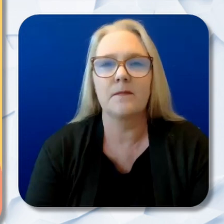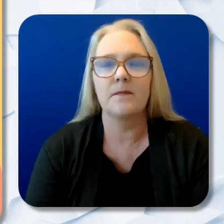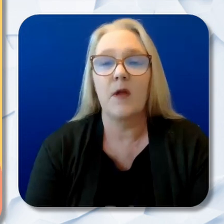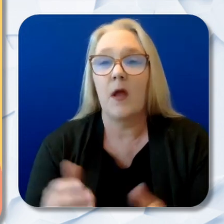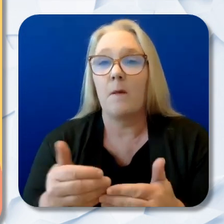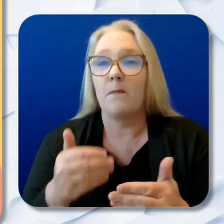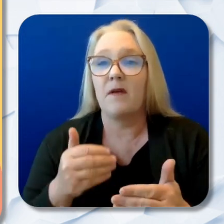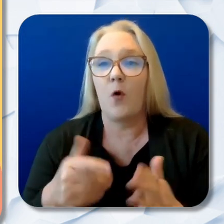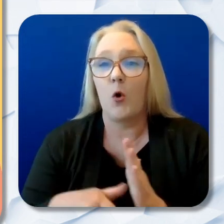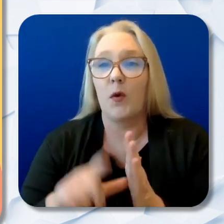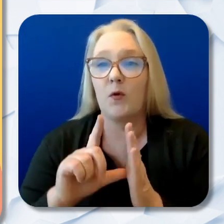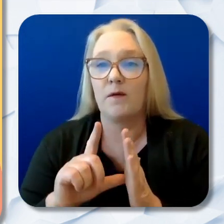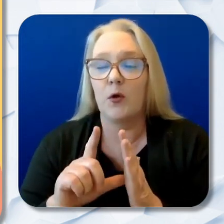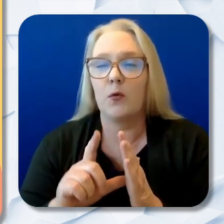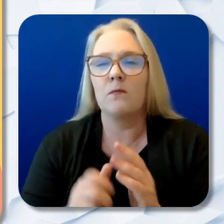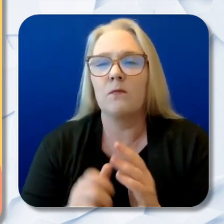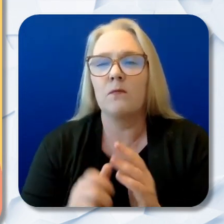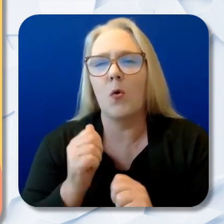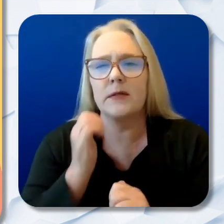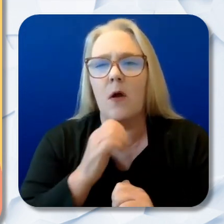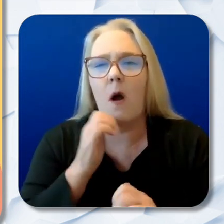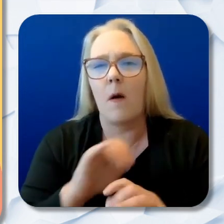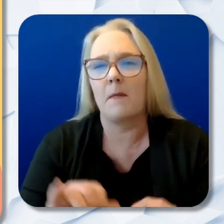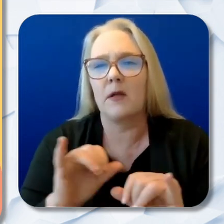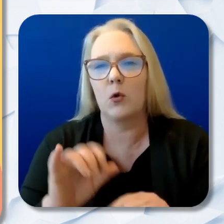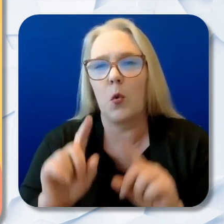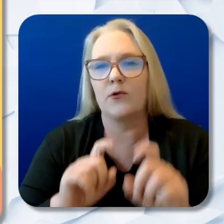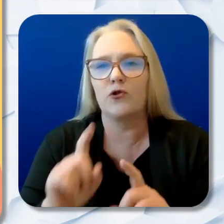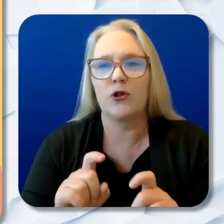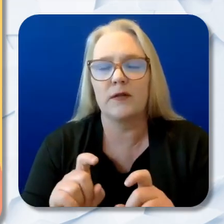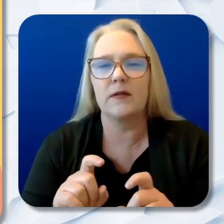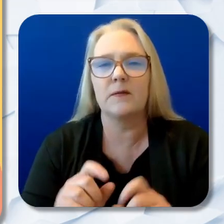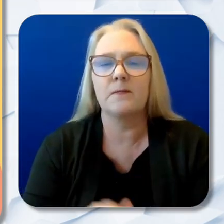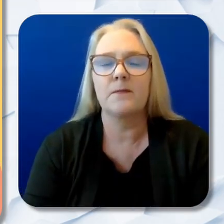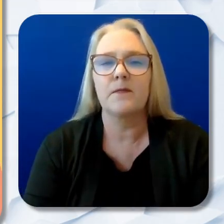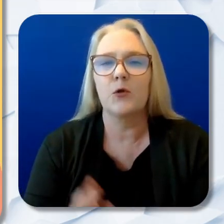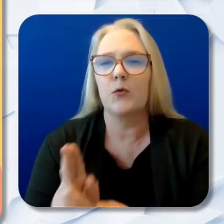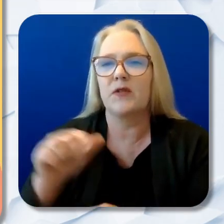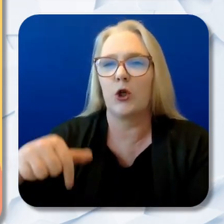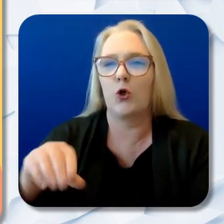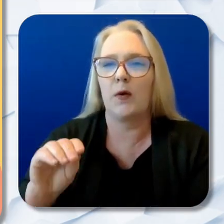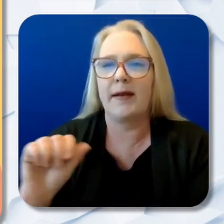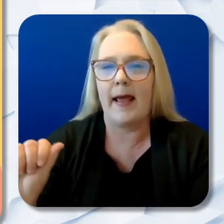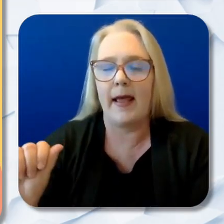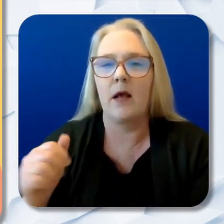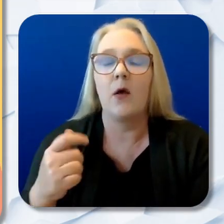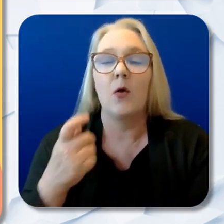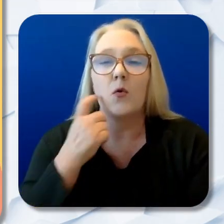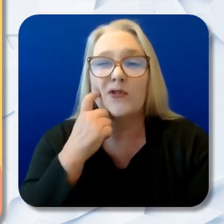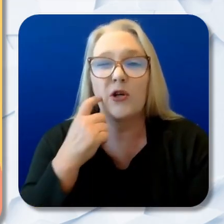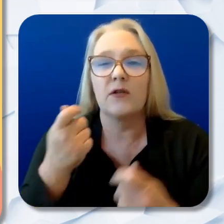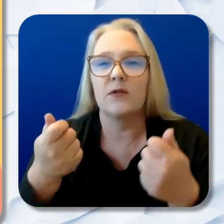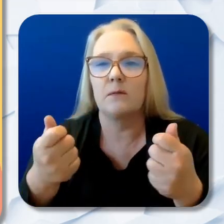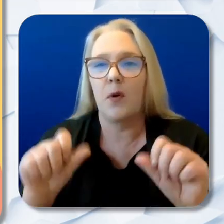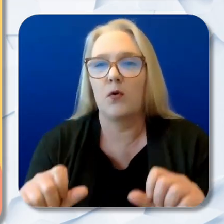So before we review some of the most common questions within the question and answer feature, we just recently posted